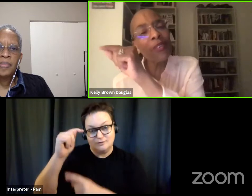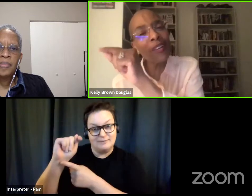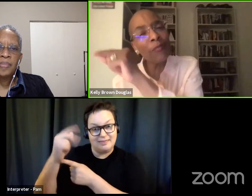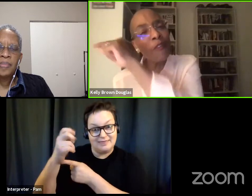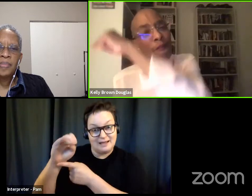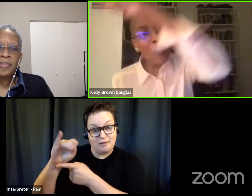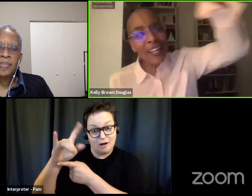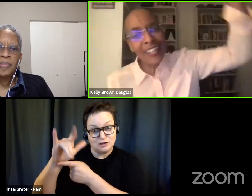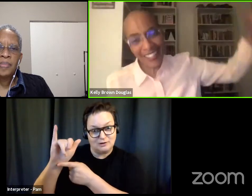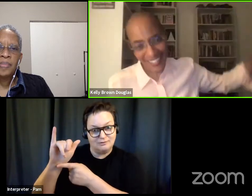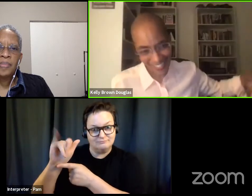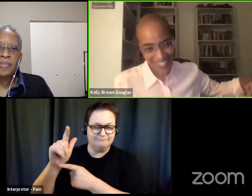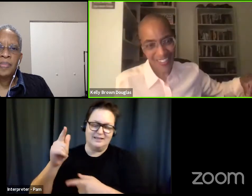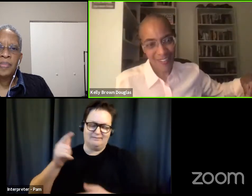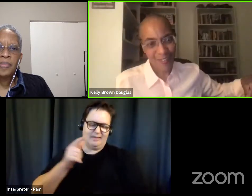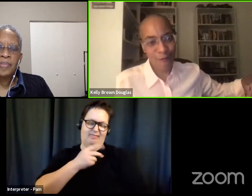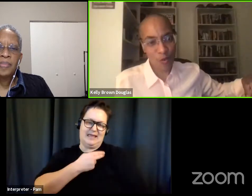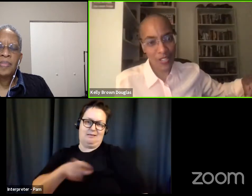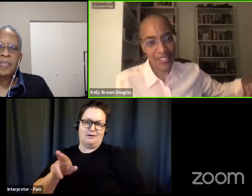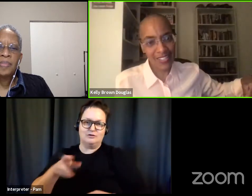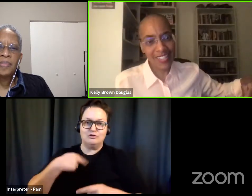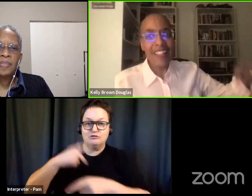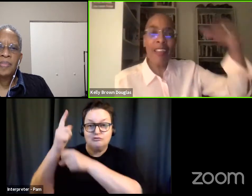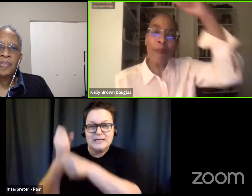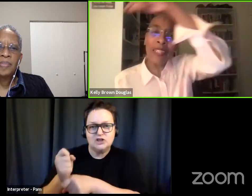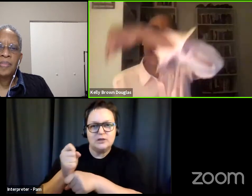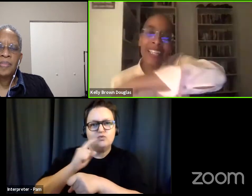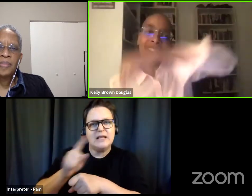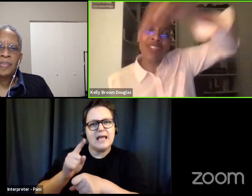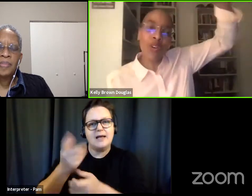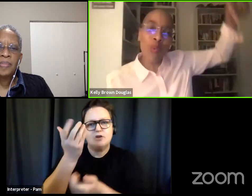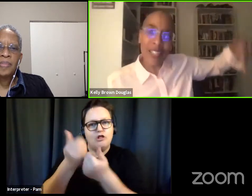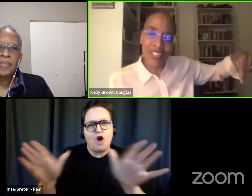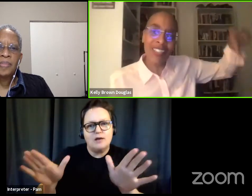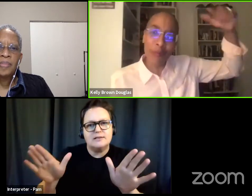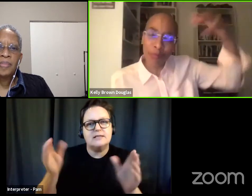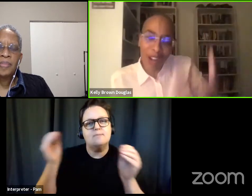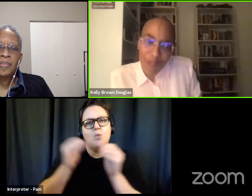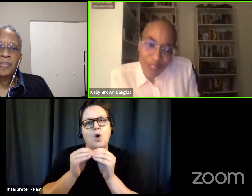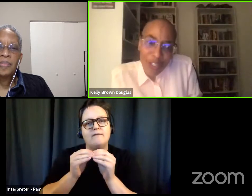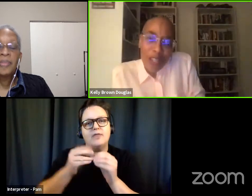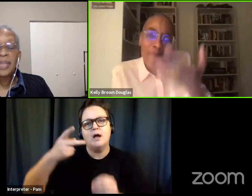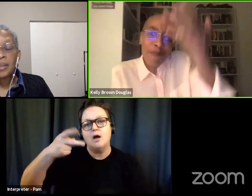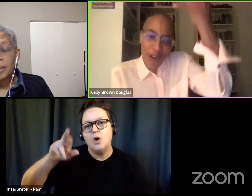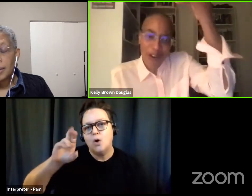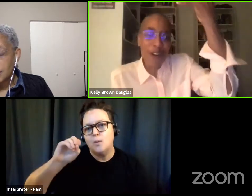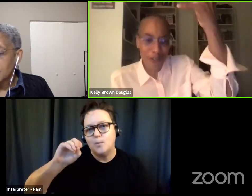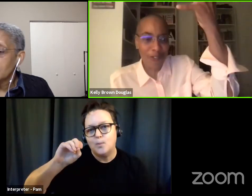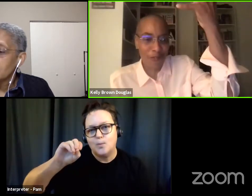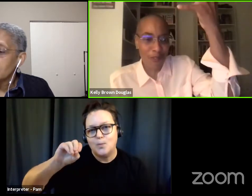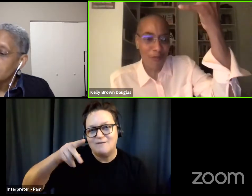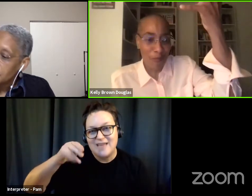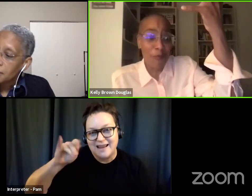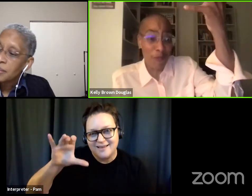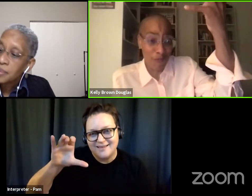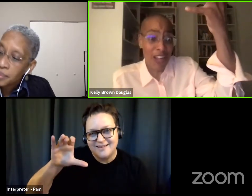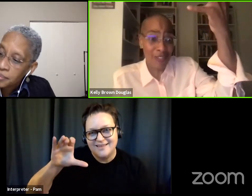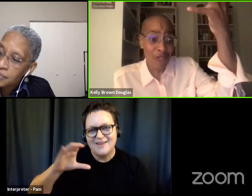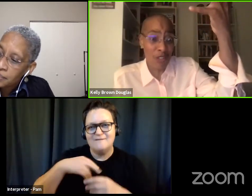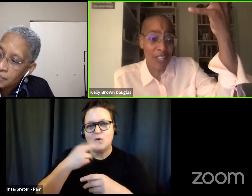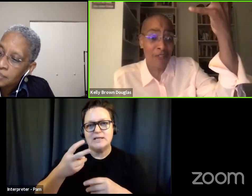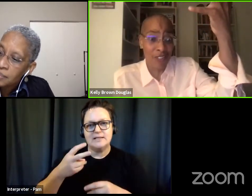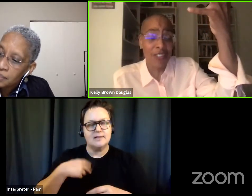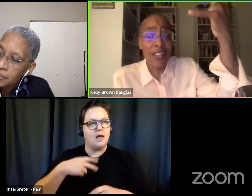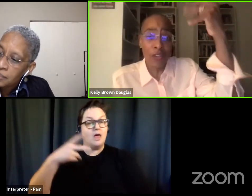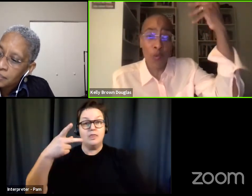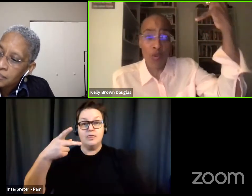the prophetic voices that began to question. The prophets emerged from the people, right,